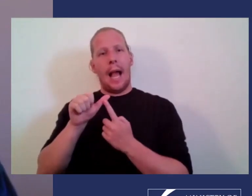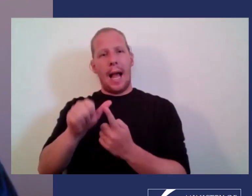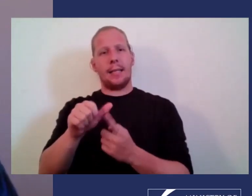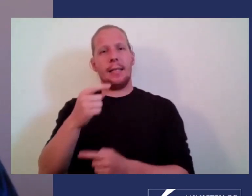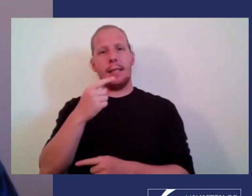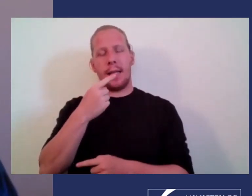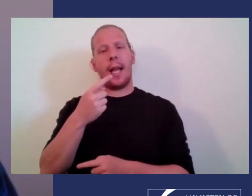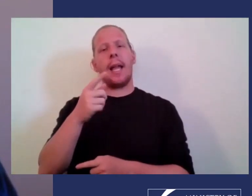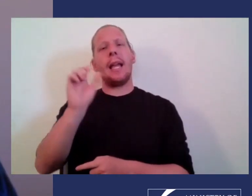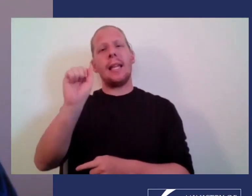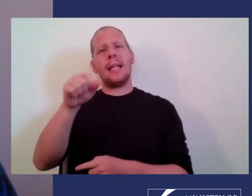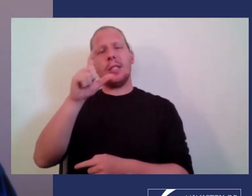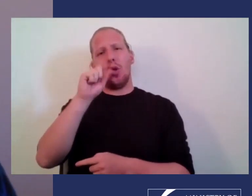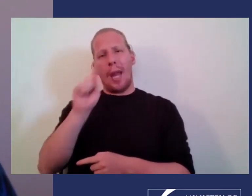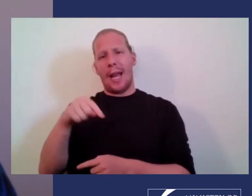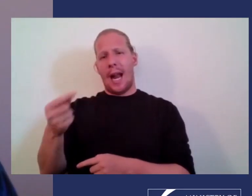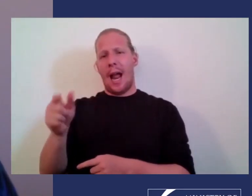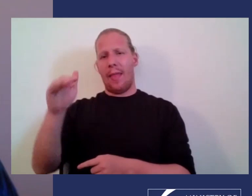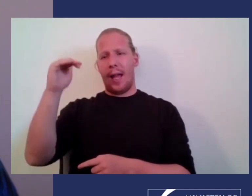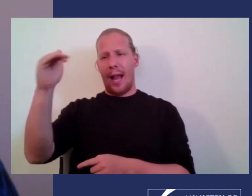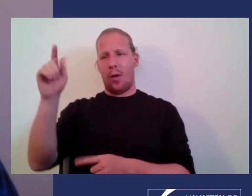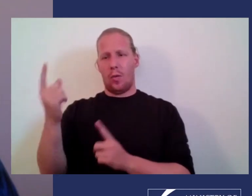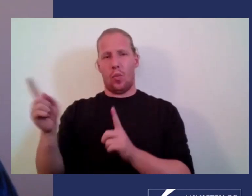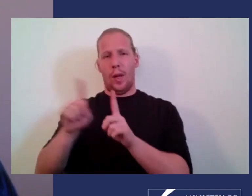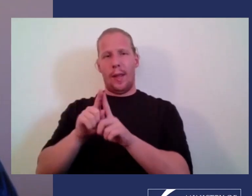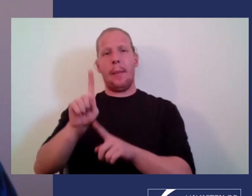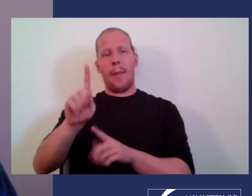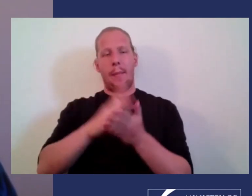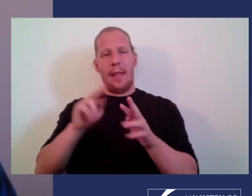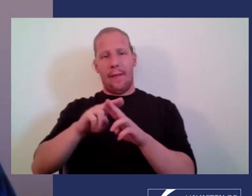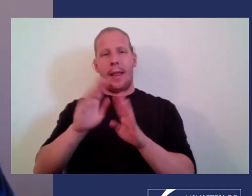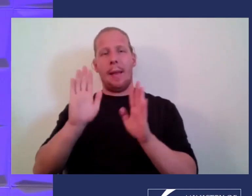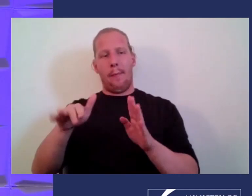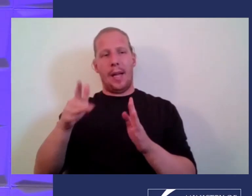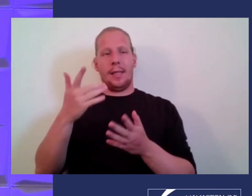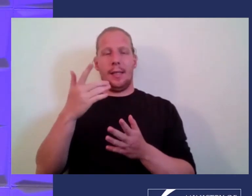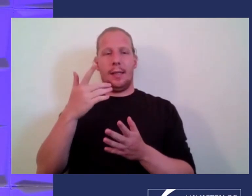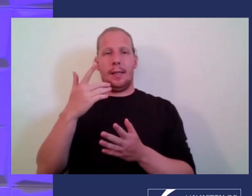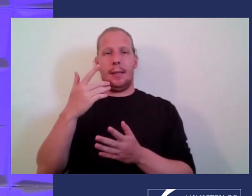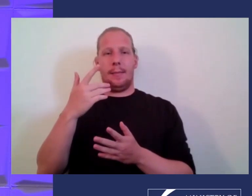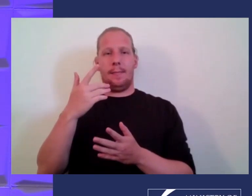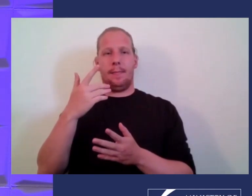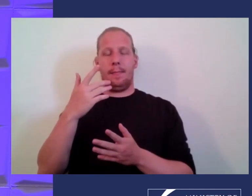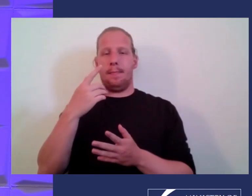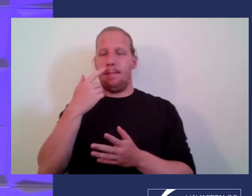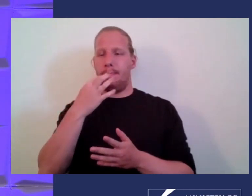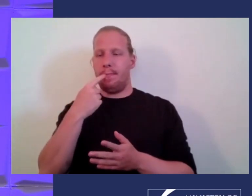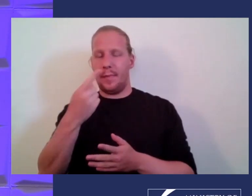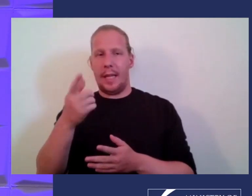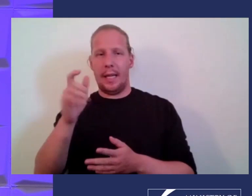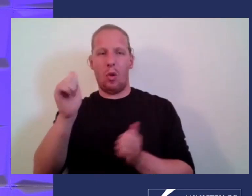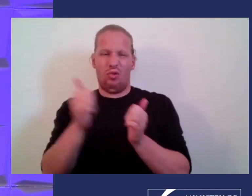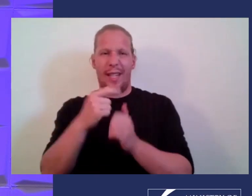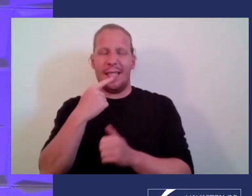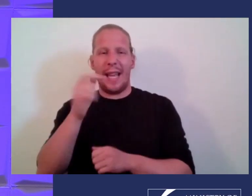to be able to give the consent. How do they arrange that, Jin? My understanding is consent can be given over the phone.